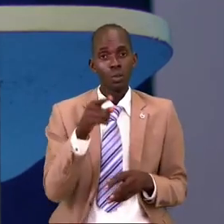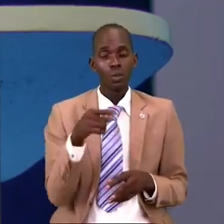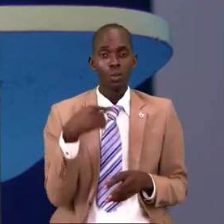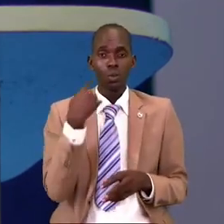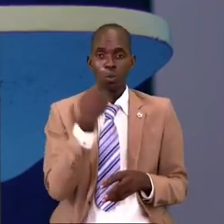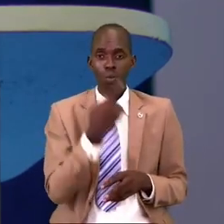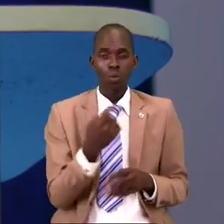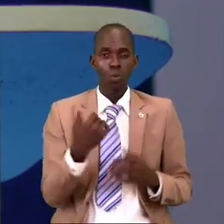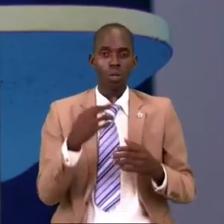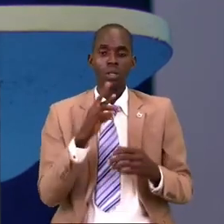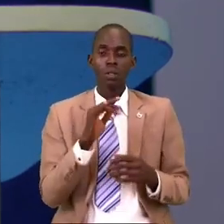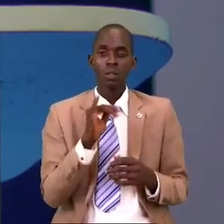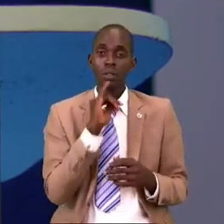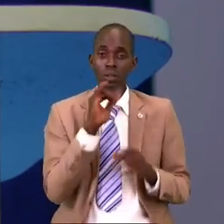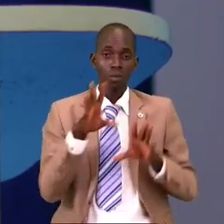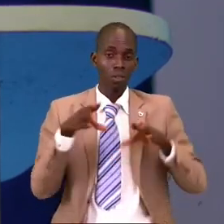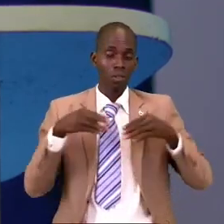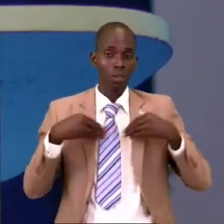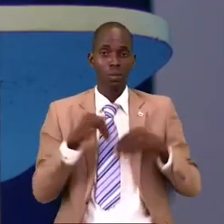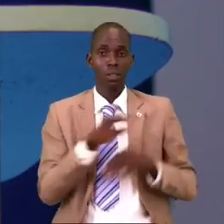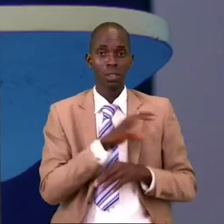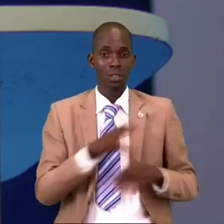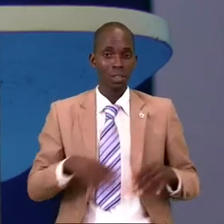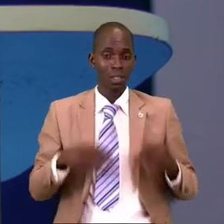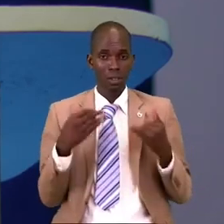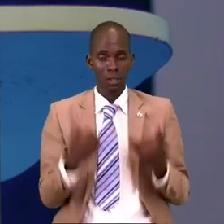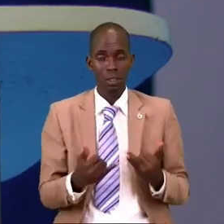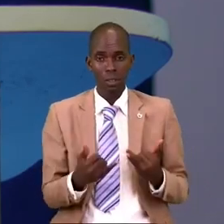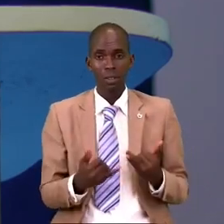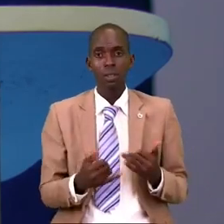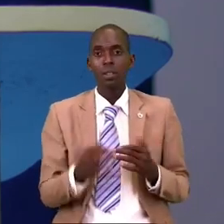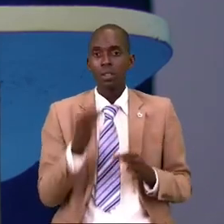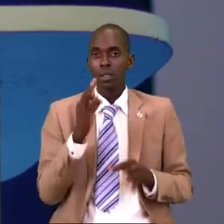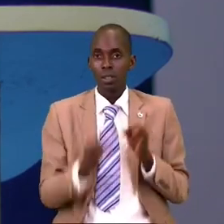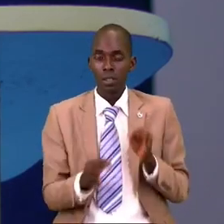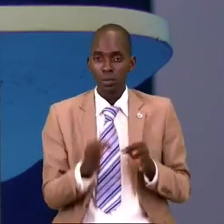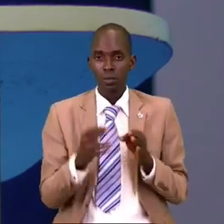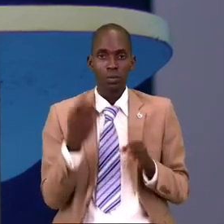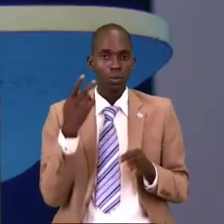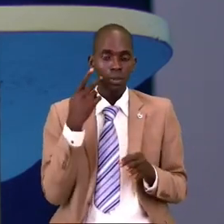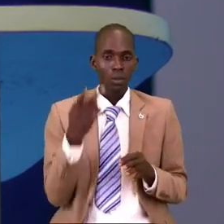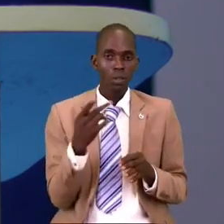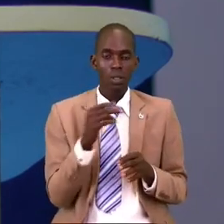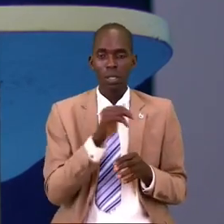can describe very clearly so that we'll be able to trace them.